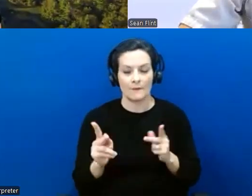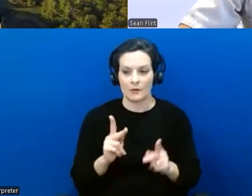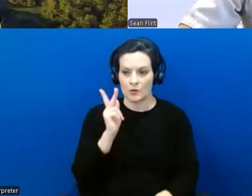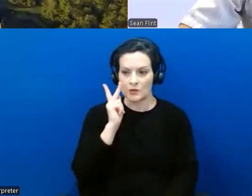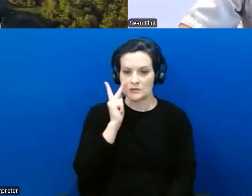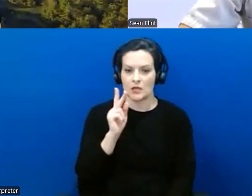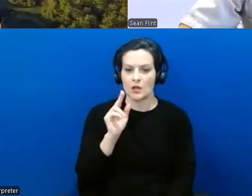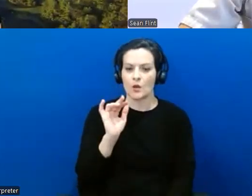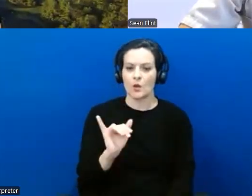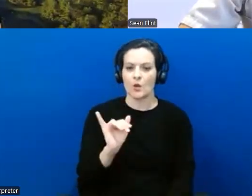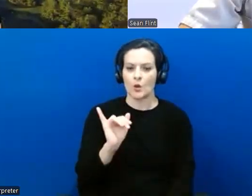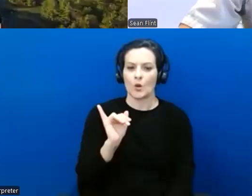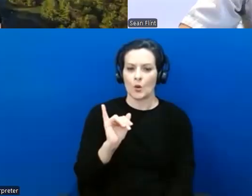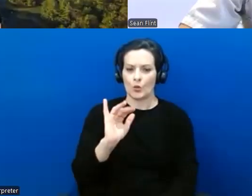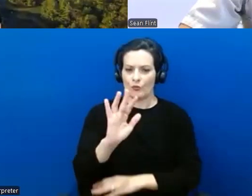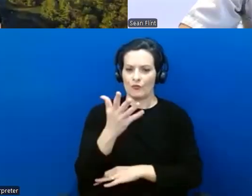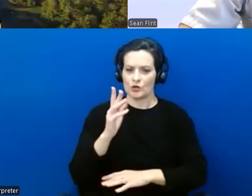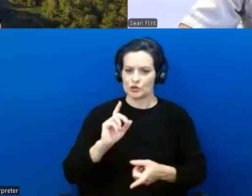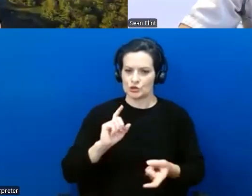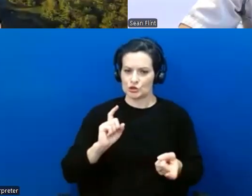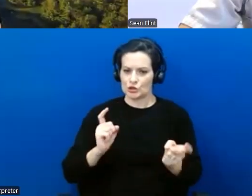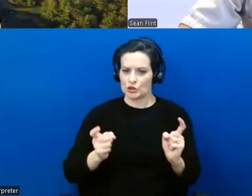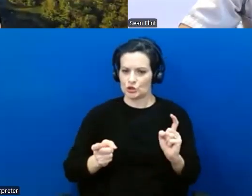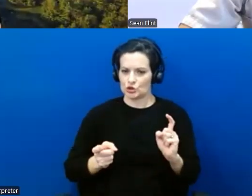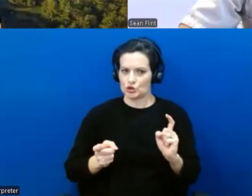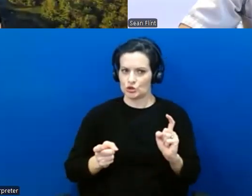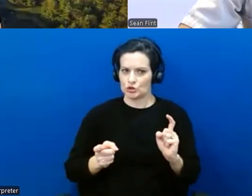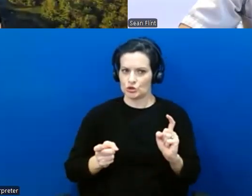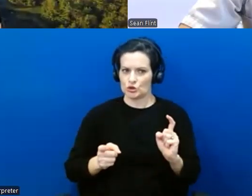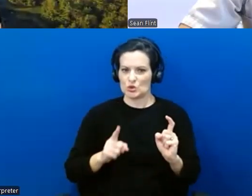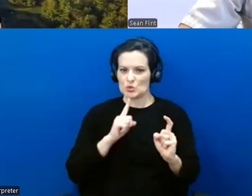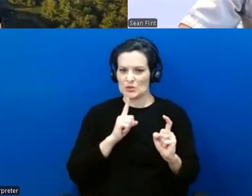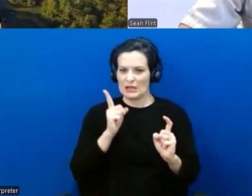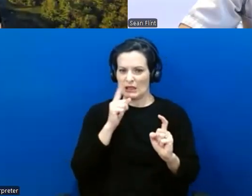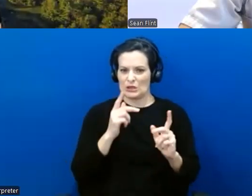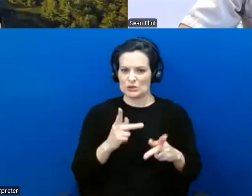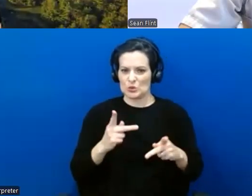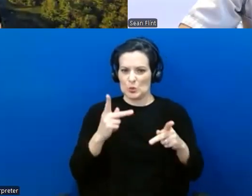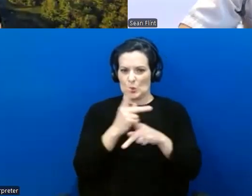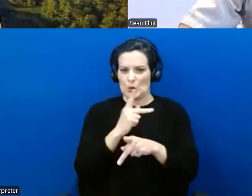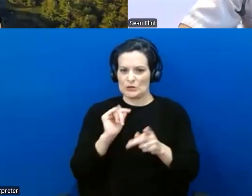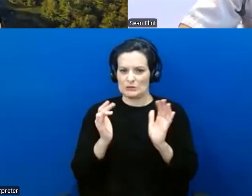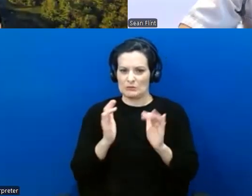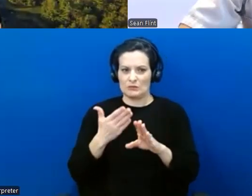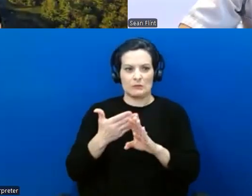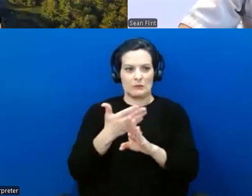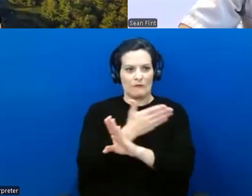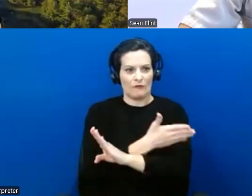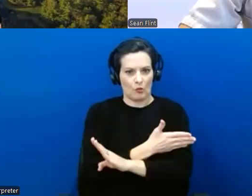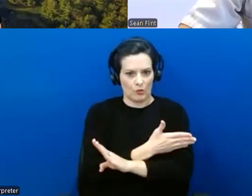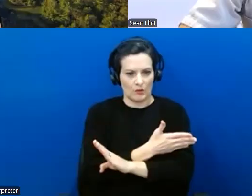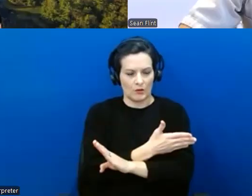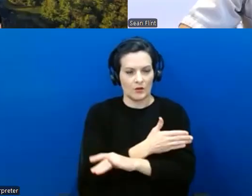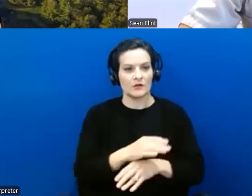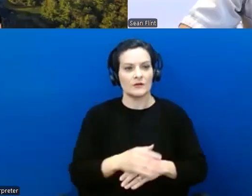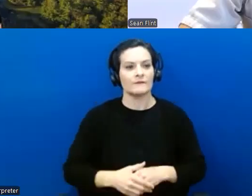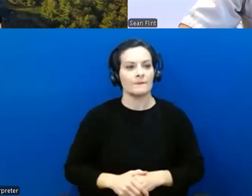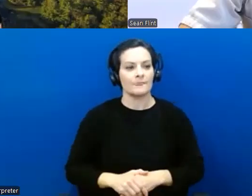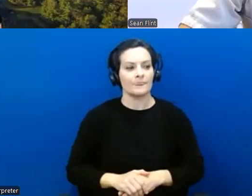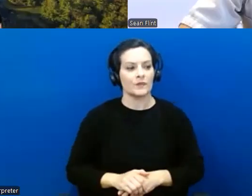forest not only has changed, but looks objectively worse than it did before you did that management.